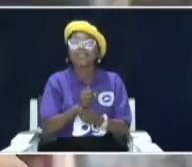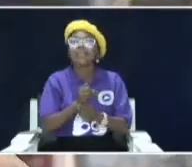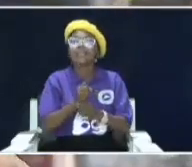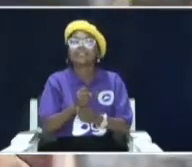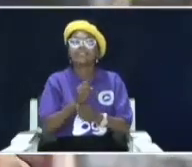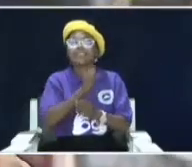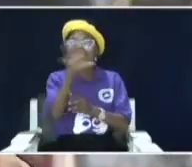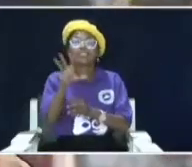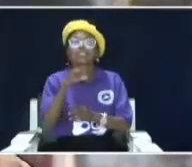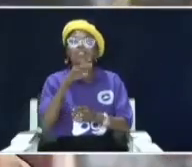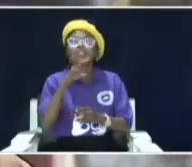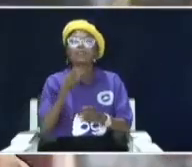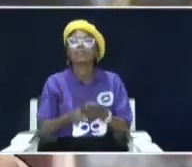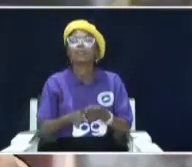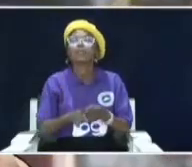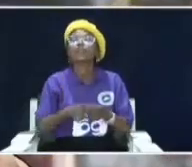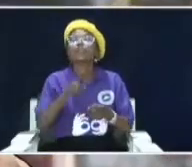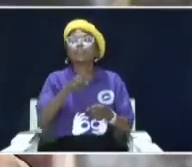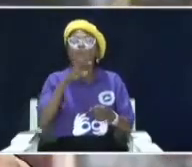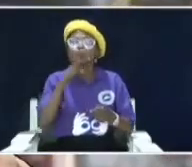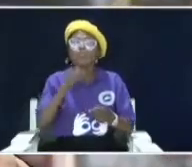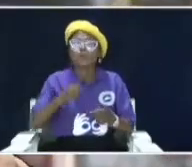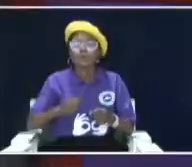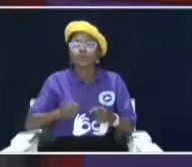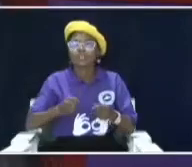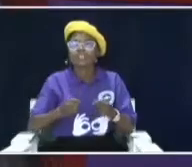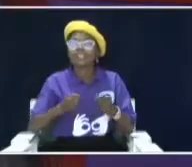flame, you will see heat.